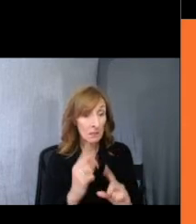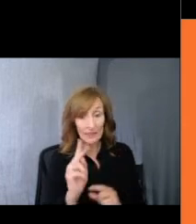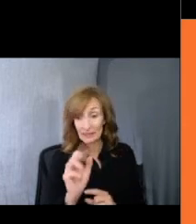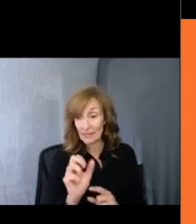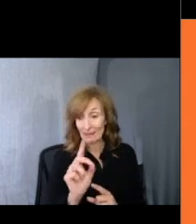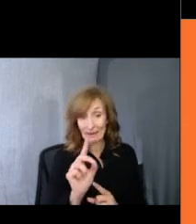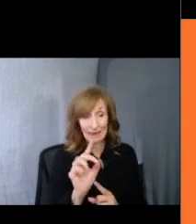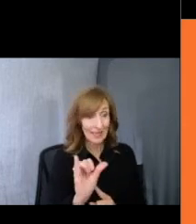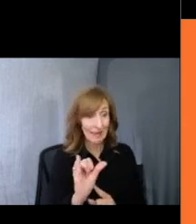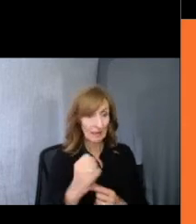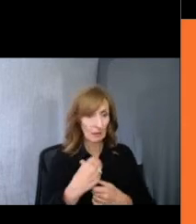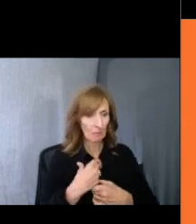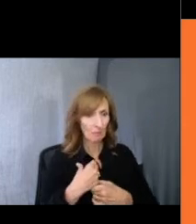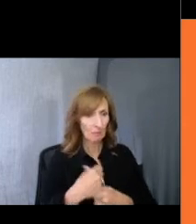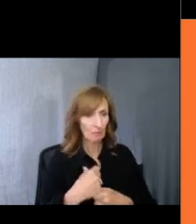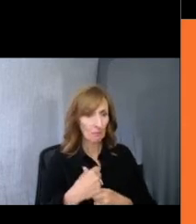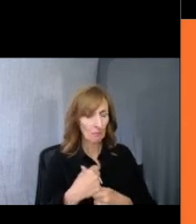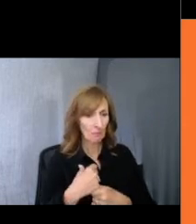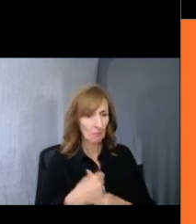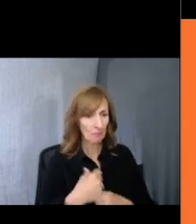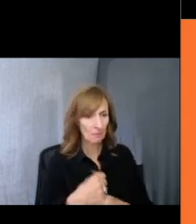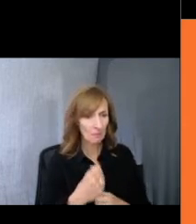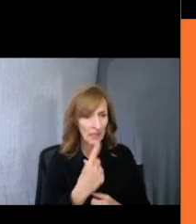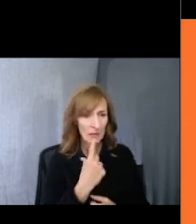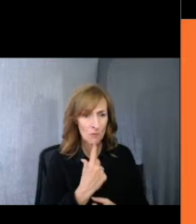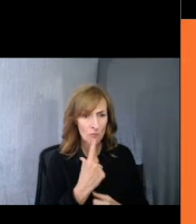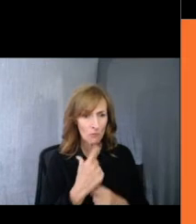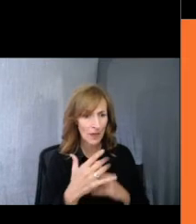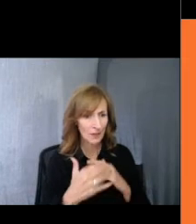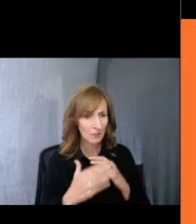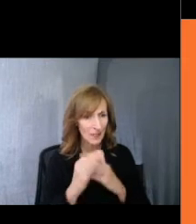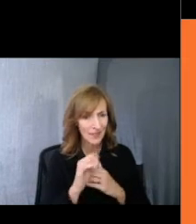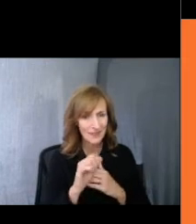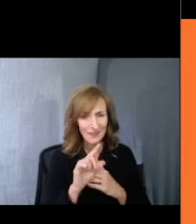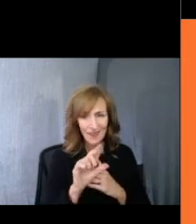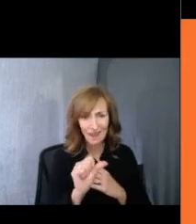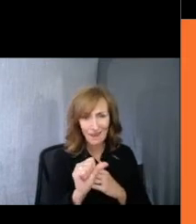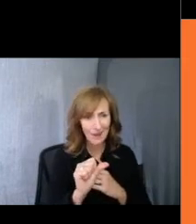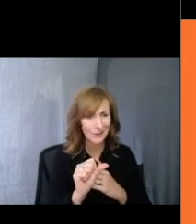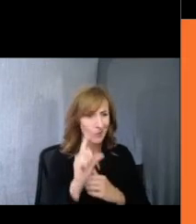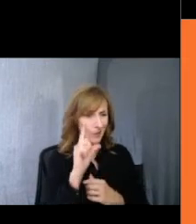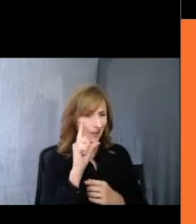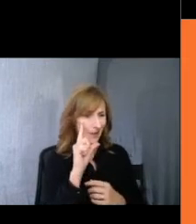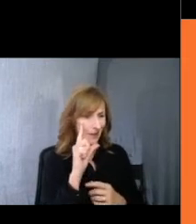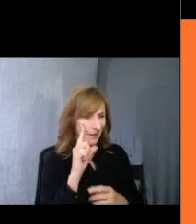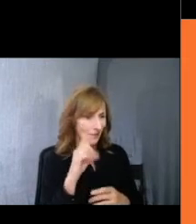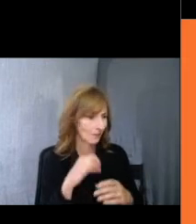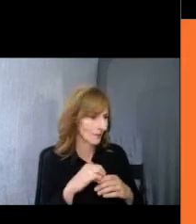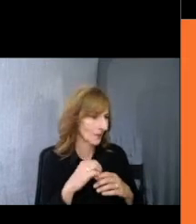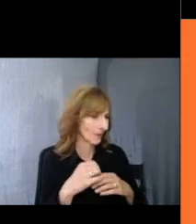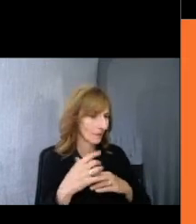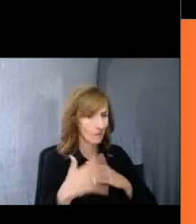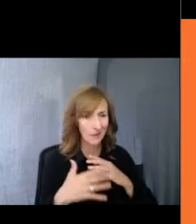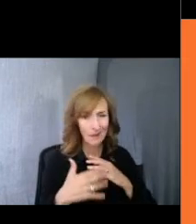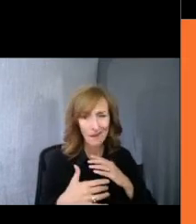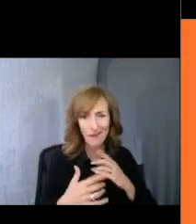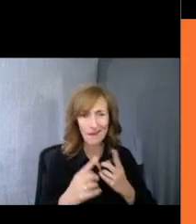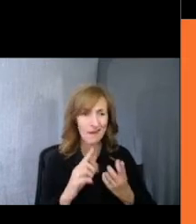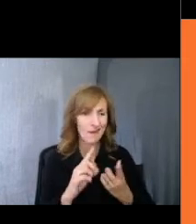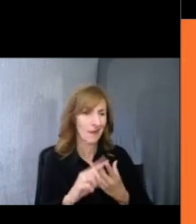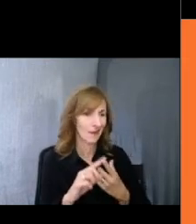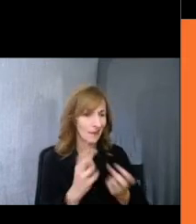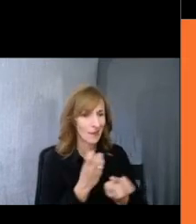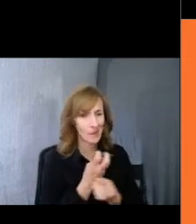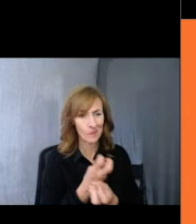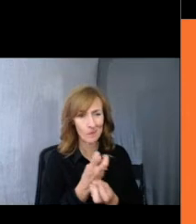you think of red blood cells being produced like in your bone marrow, in the vascular, the vascular system having something to do with it. But the